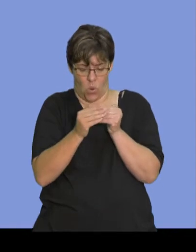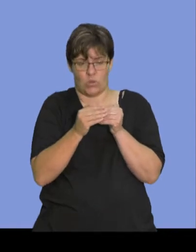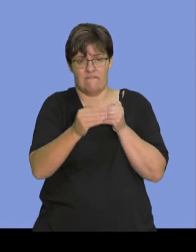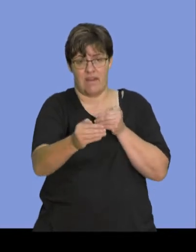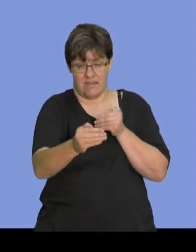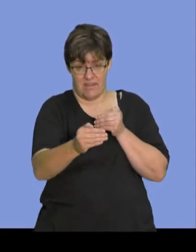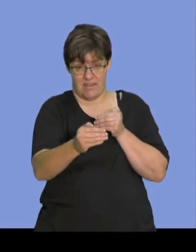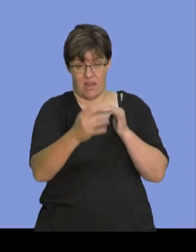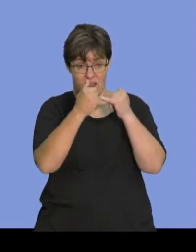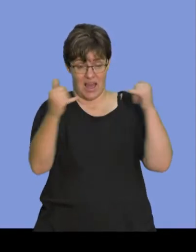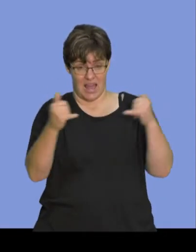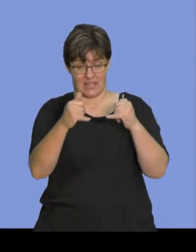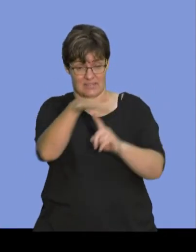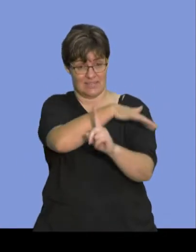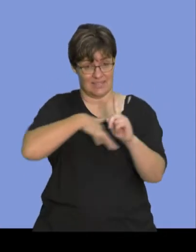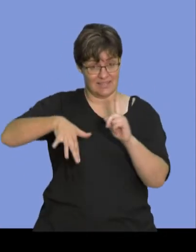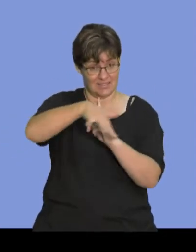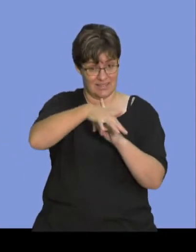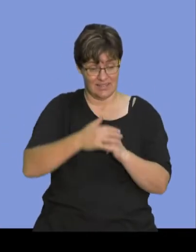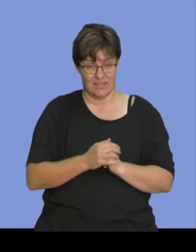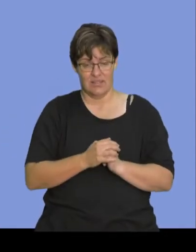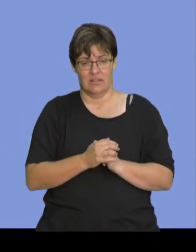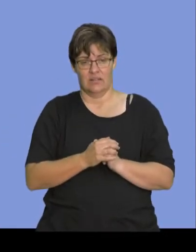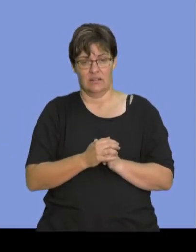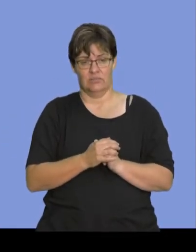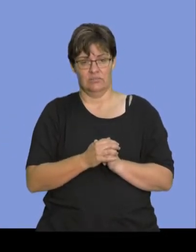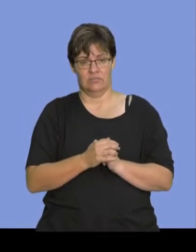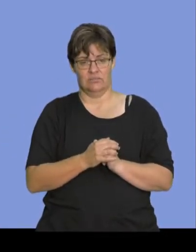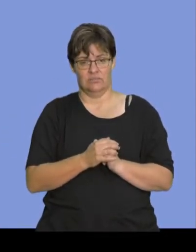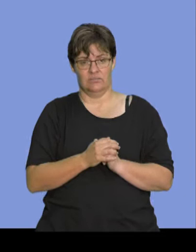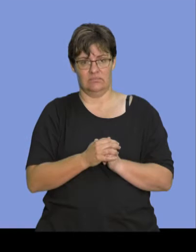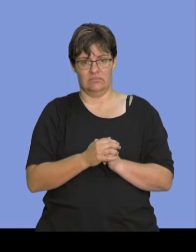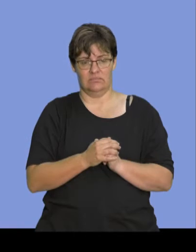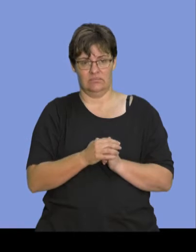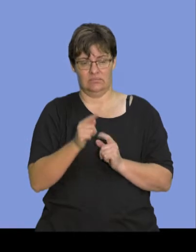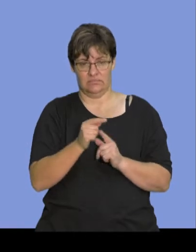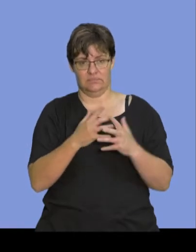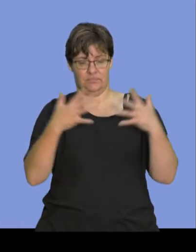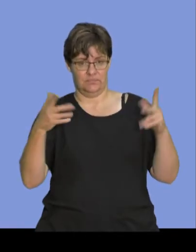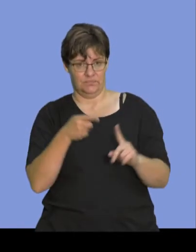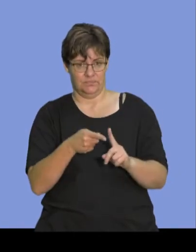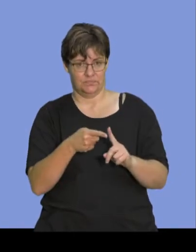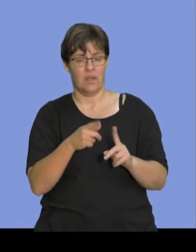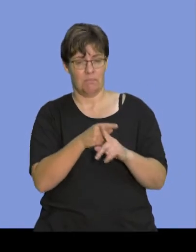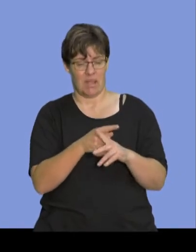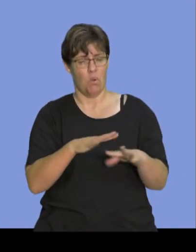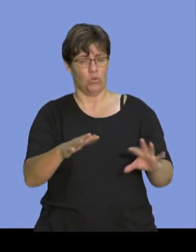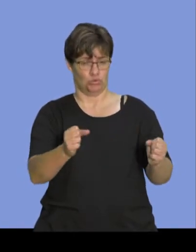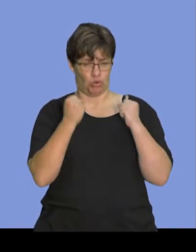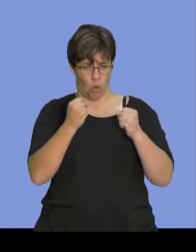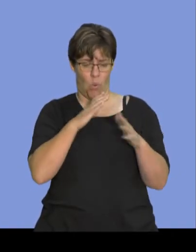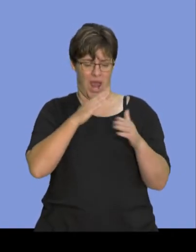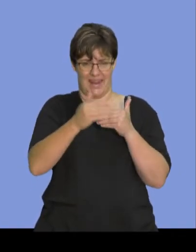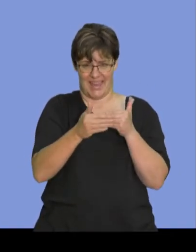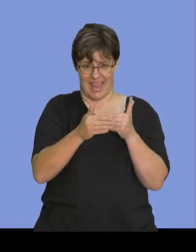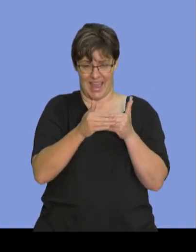do with the density of the field lines, right? This has got to do with the density. Okay, so where the density is greater,